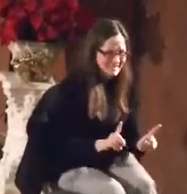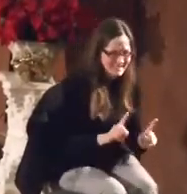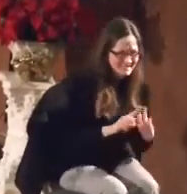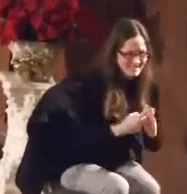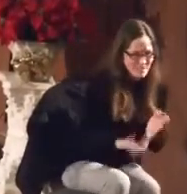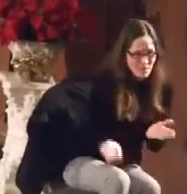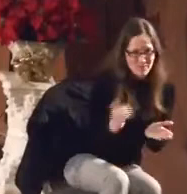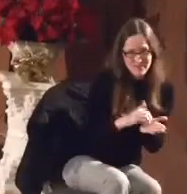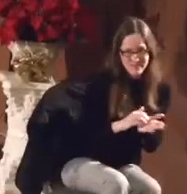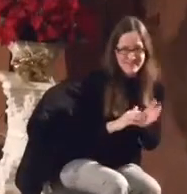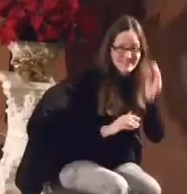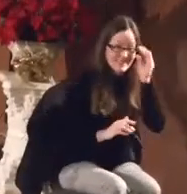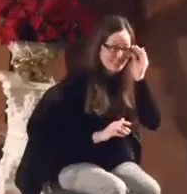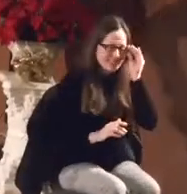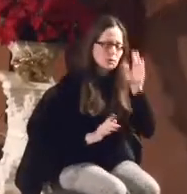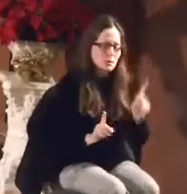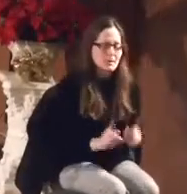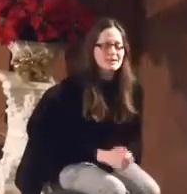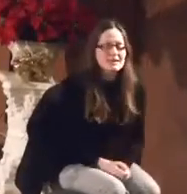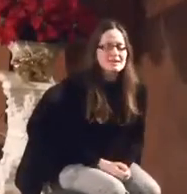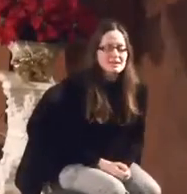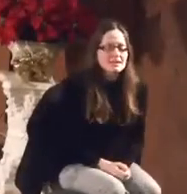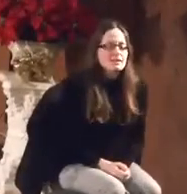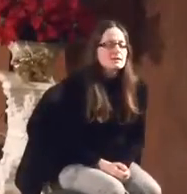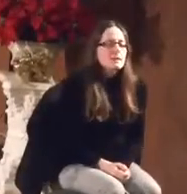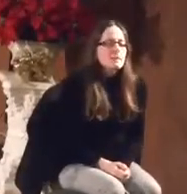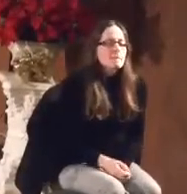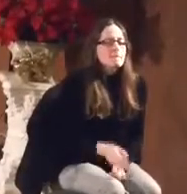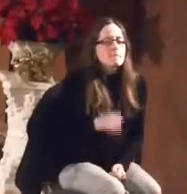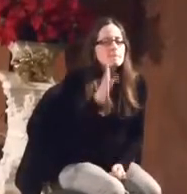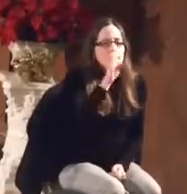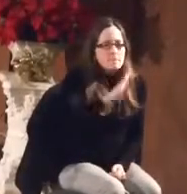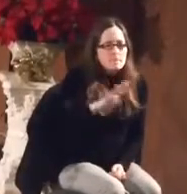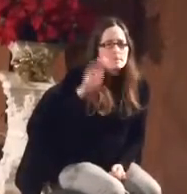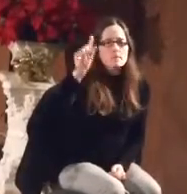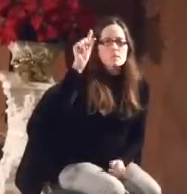So it says, the Word of God says that God opens.